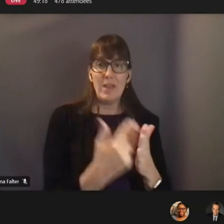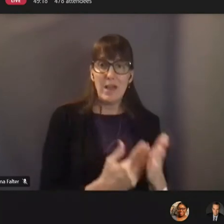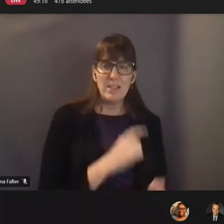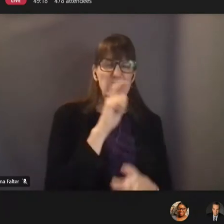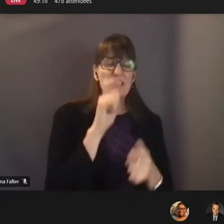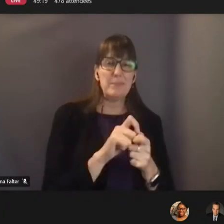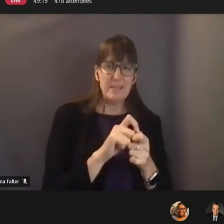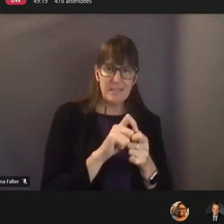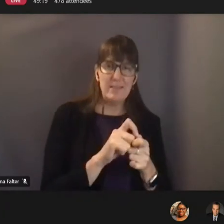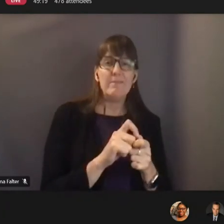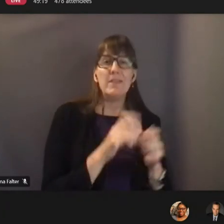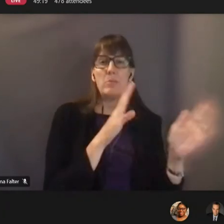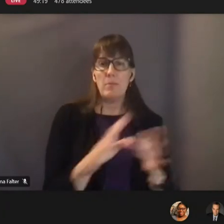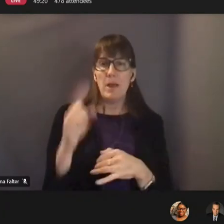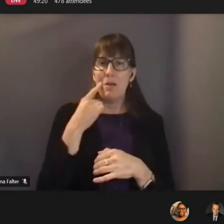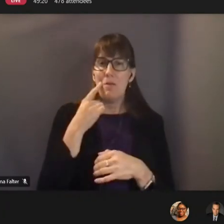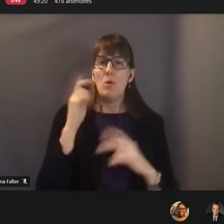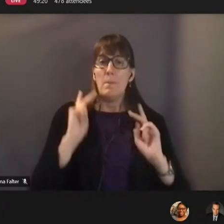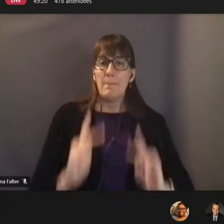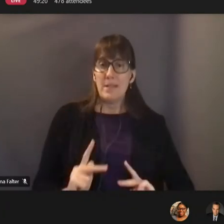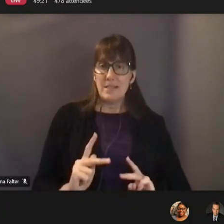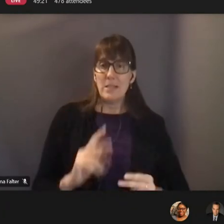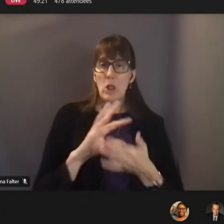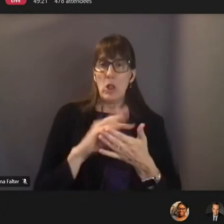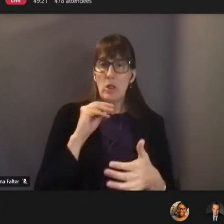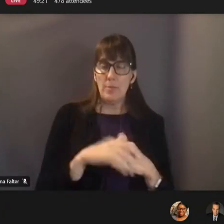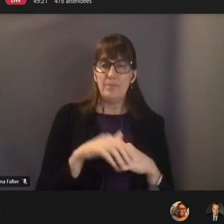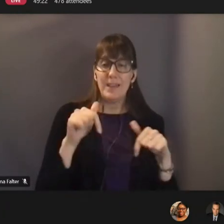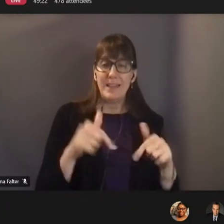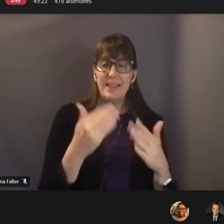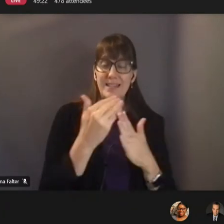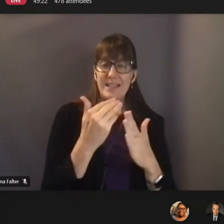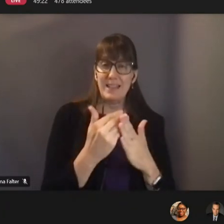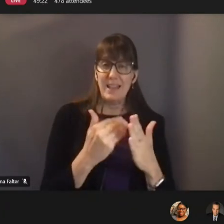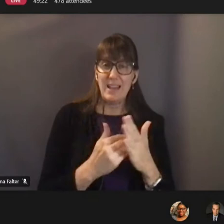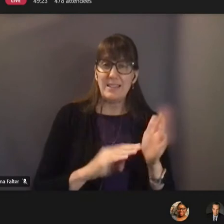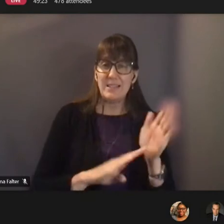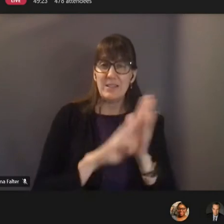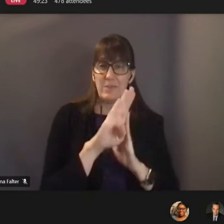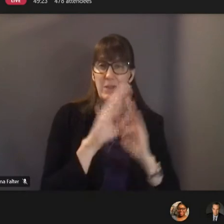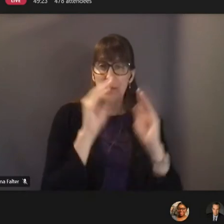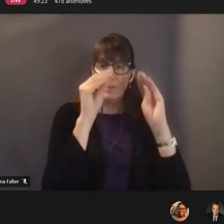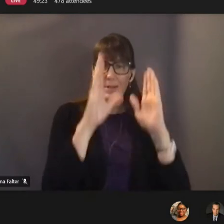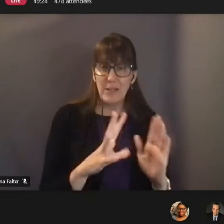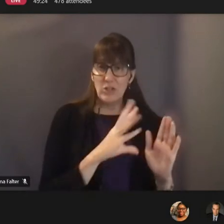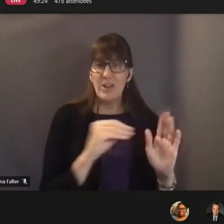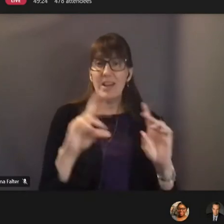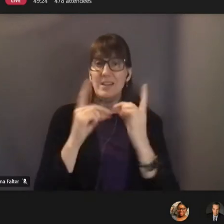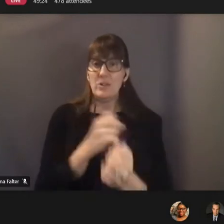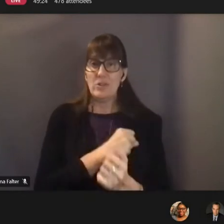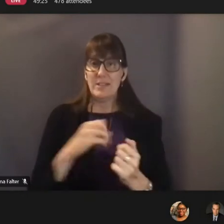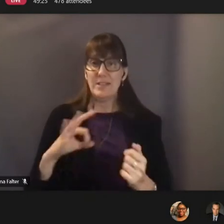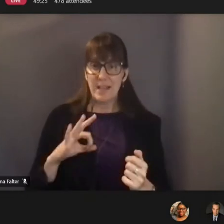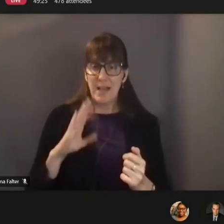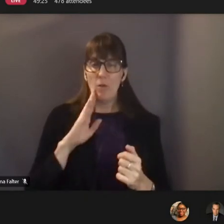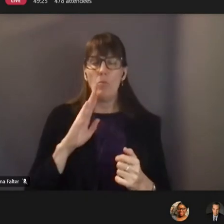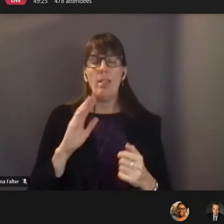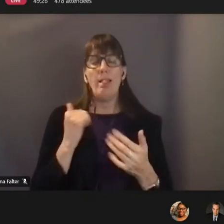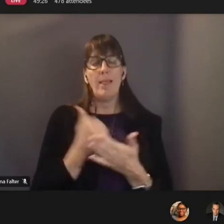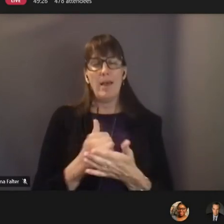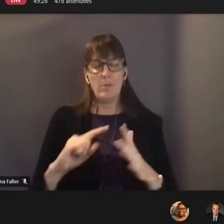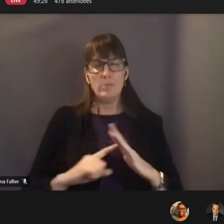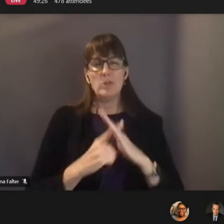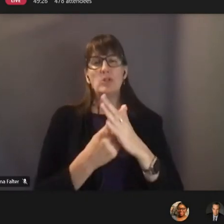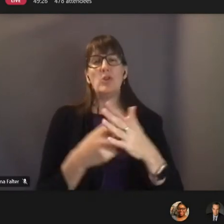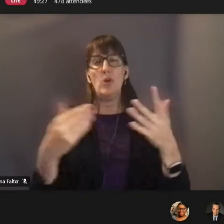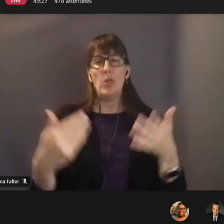learning. These lessons, developed by teachers and district staff, will help launch the new school year and are intended to be used within the first month of